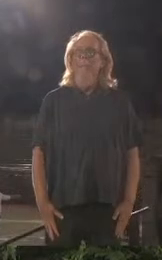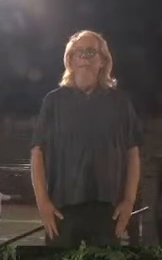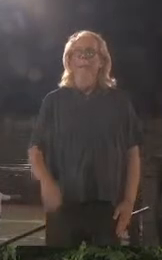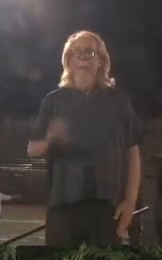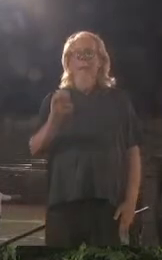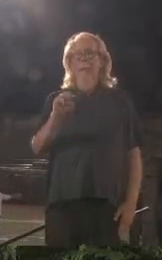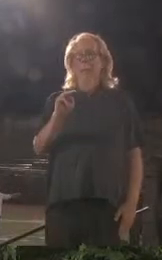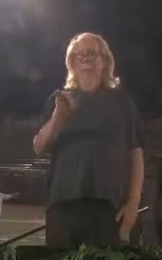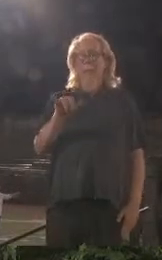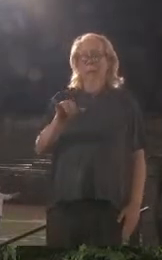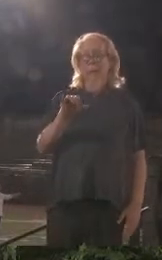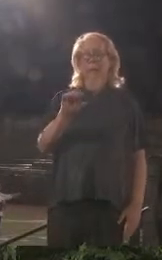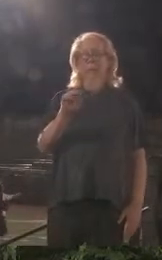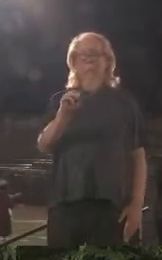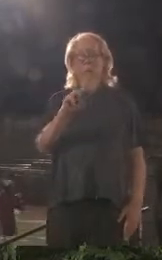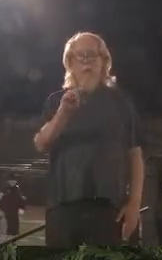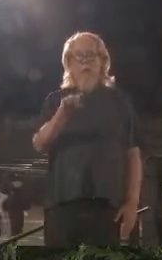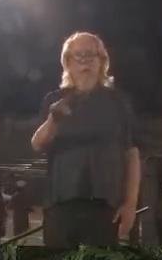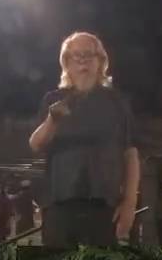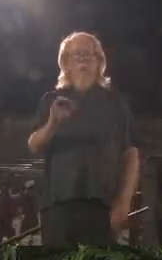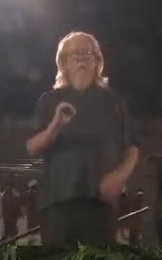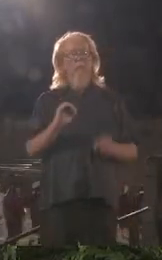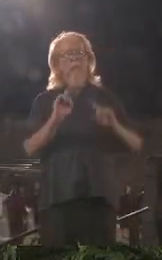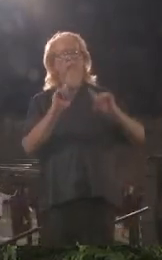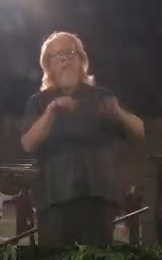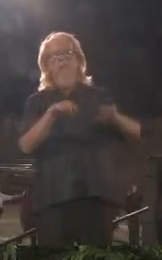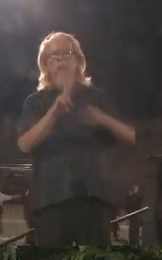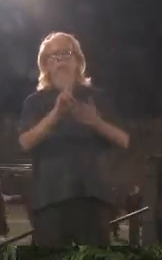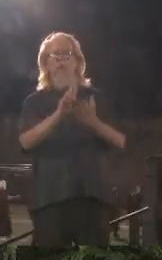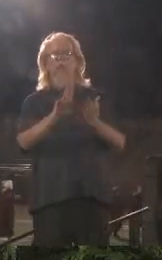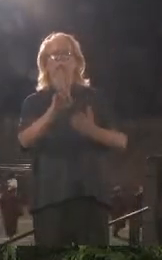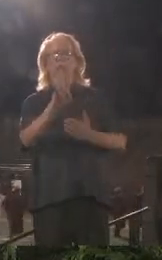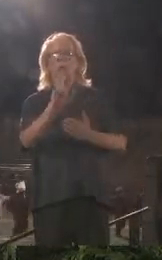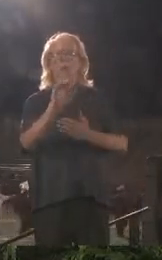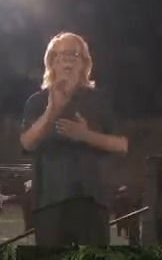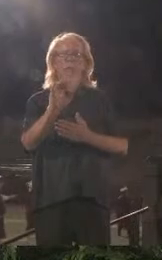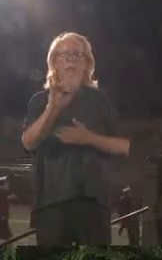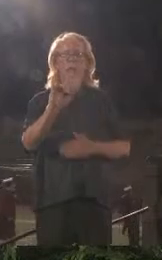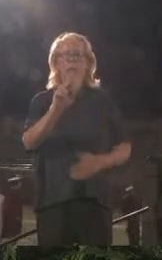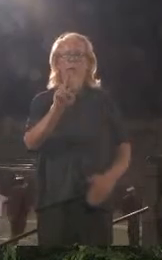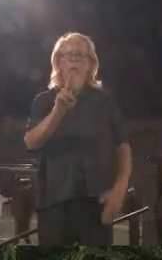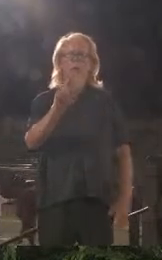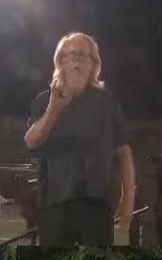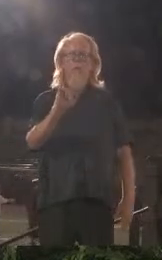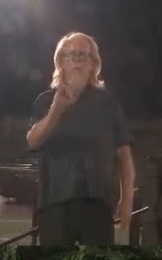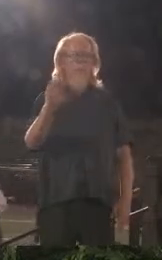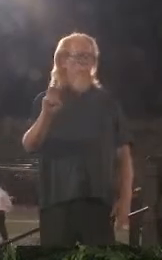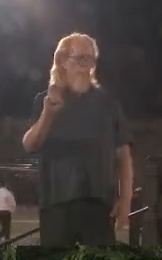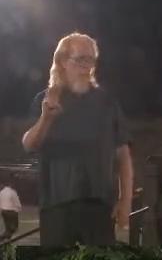Emily Candelaria Martinez will be attending the University of the Incarnate Word.